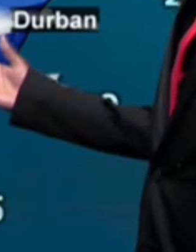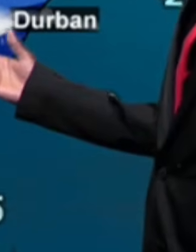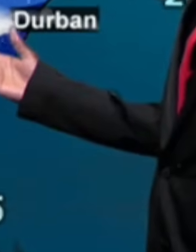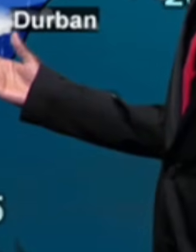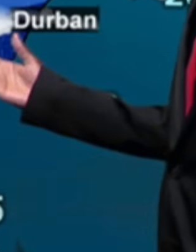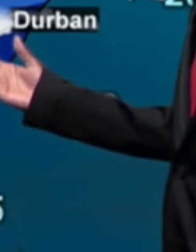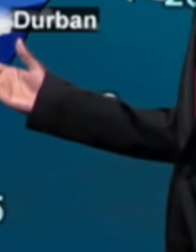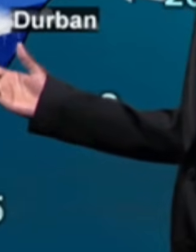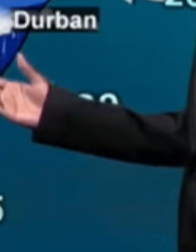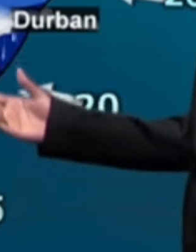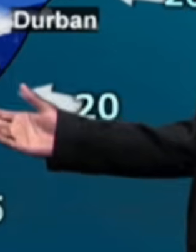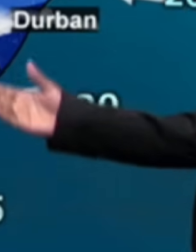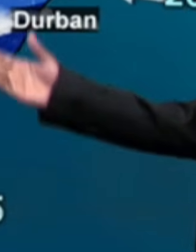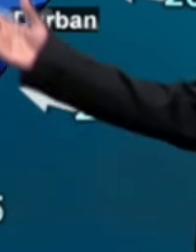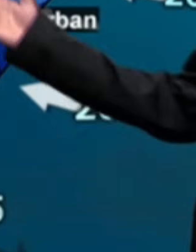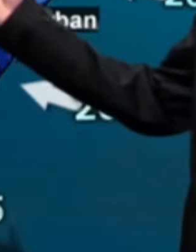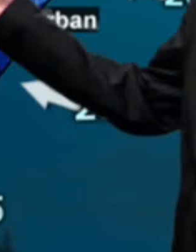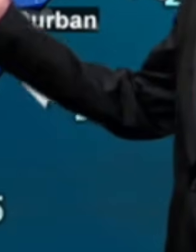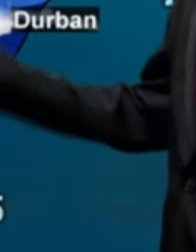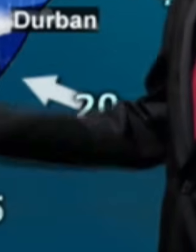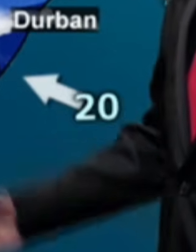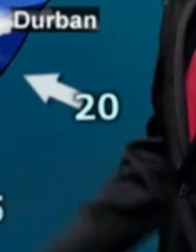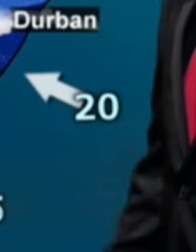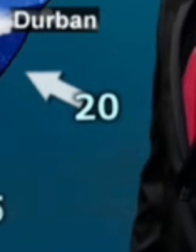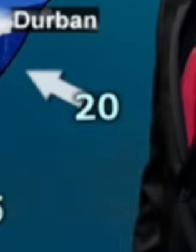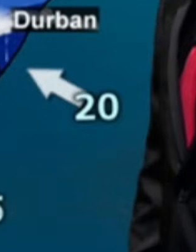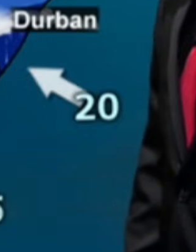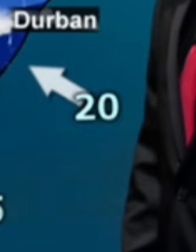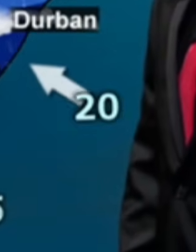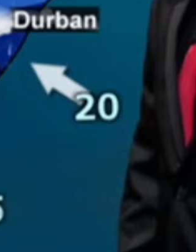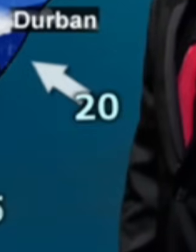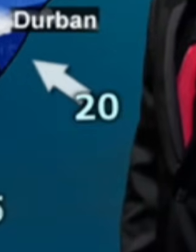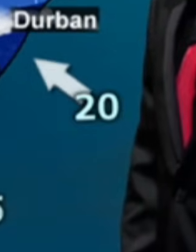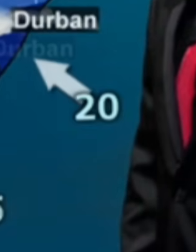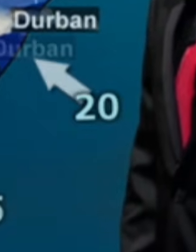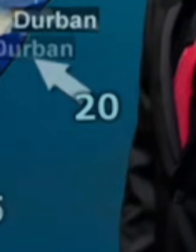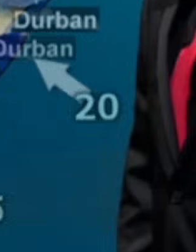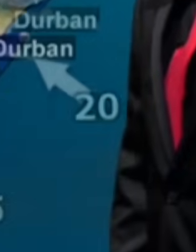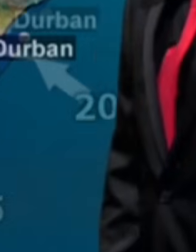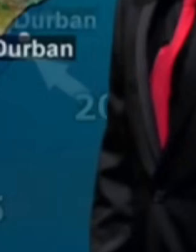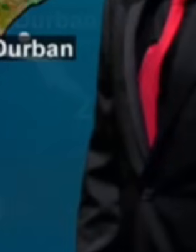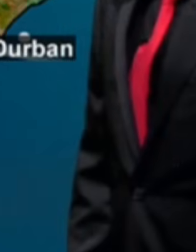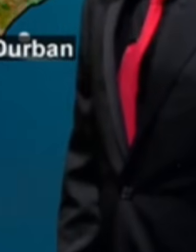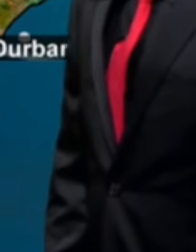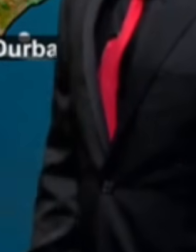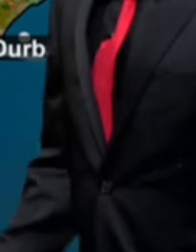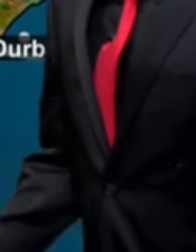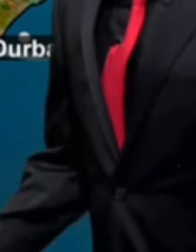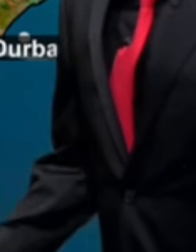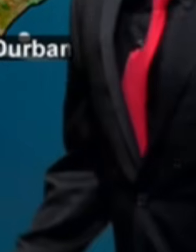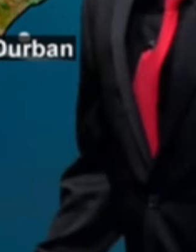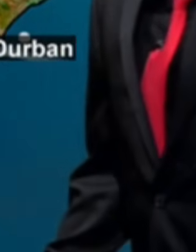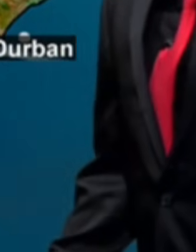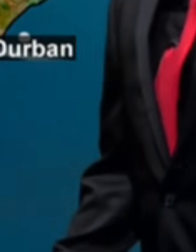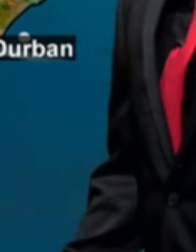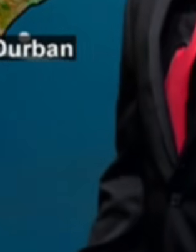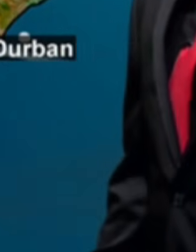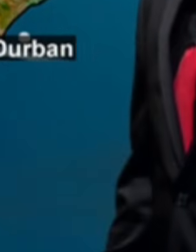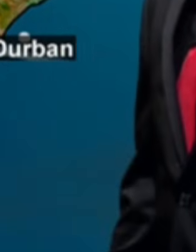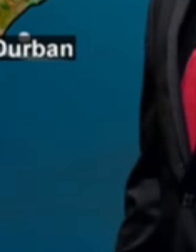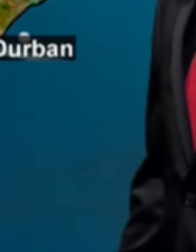ka KwaZulu-Natal ka dikarolong tša ka Bo-Durban go tsena ka boremelaga bjalo magaešo re tlhokomeleng ba tilo tša boso ba sa re laetša gabotse magašo gore re ka ba le pula tše maatla ka